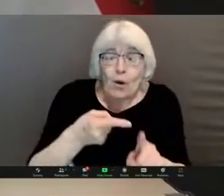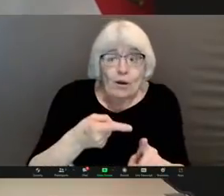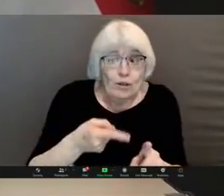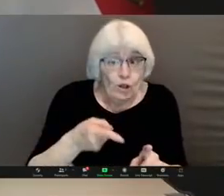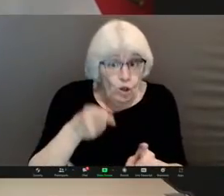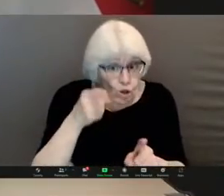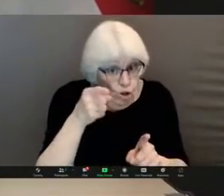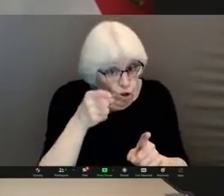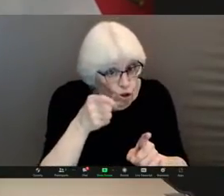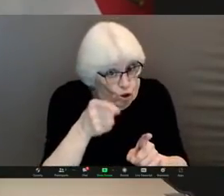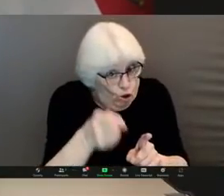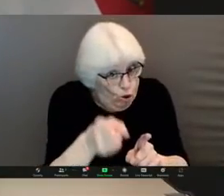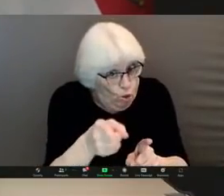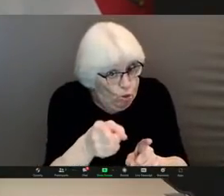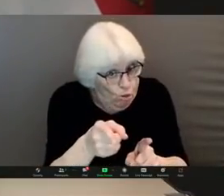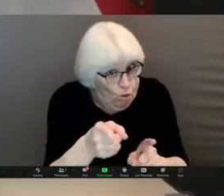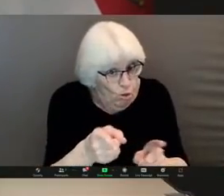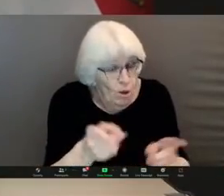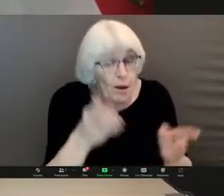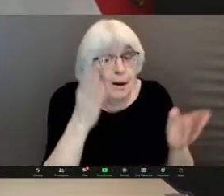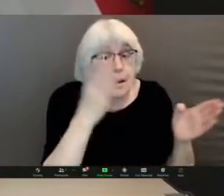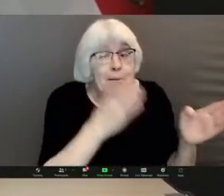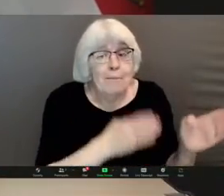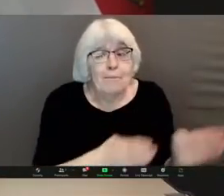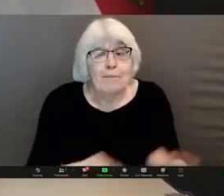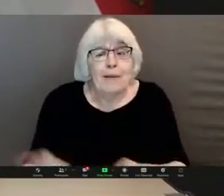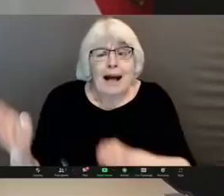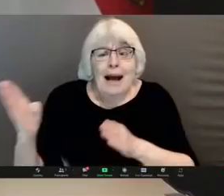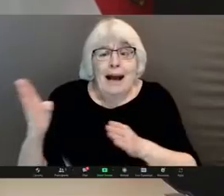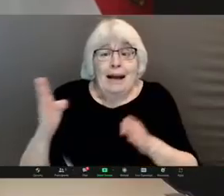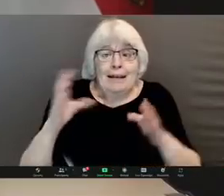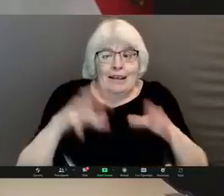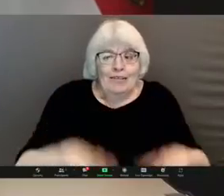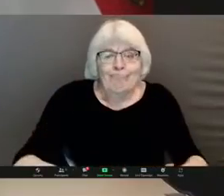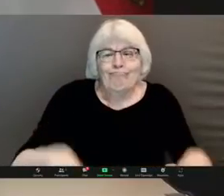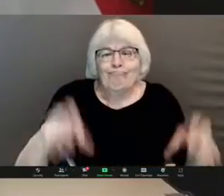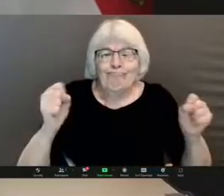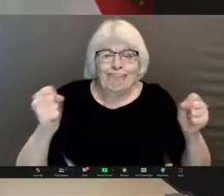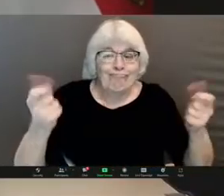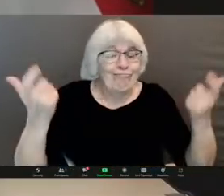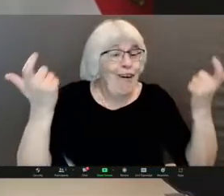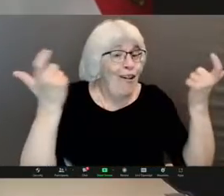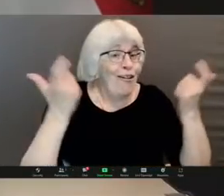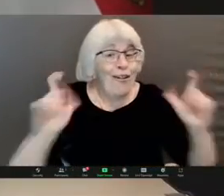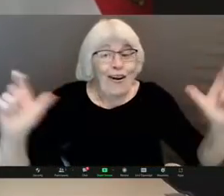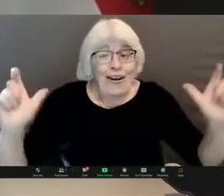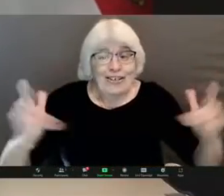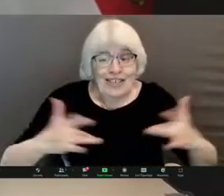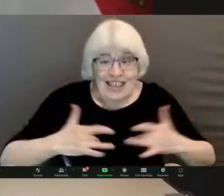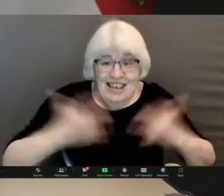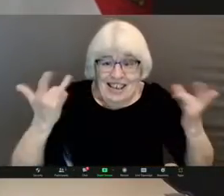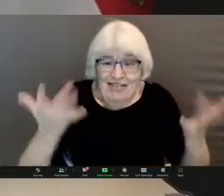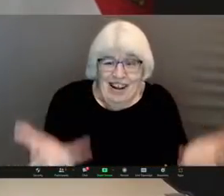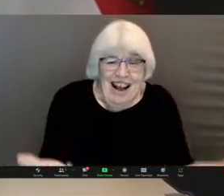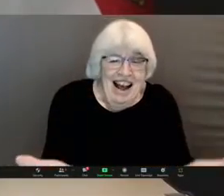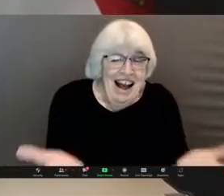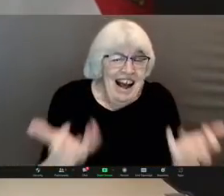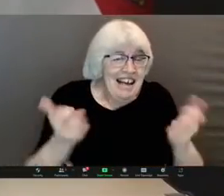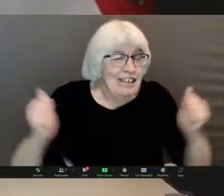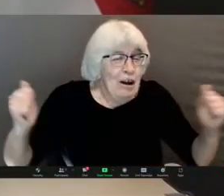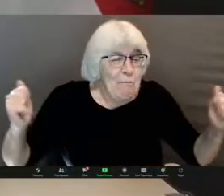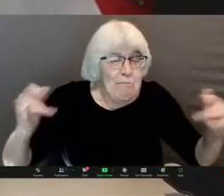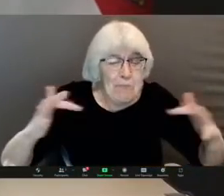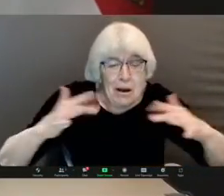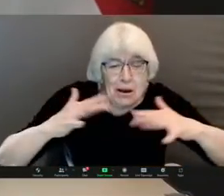maximum capacity, you will be able to do that more so with those who are vaccinated than you would currently be able to